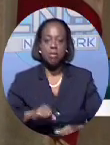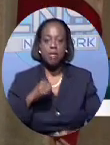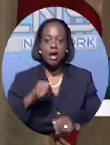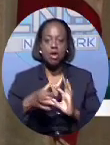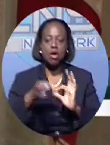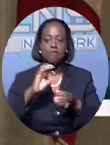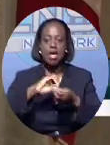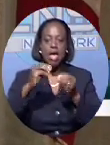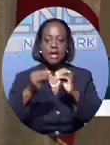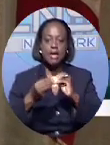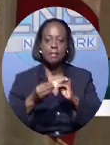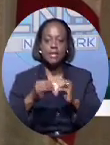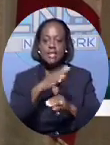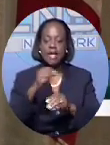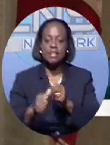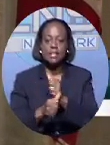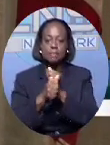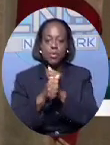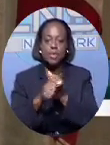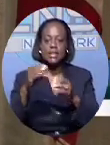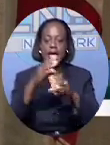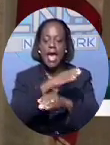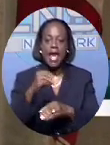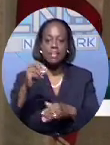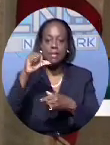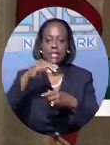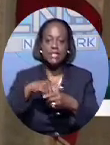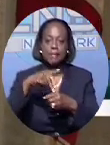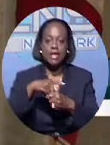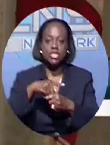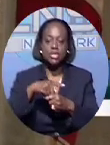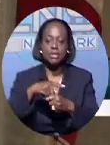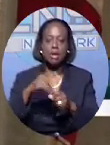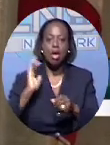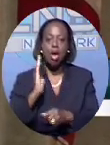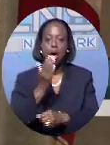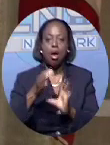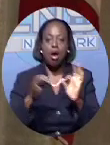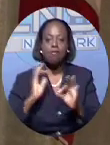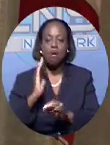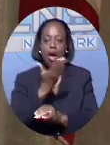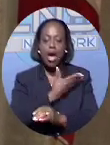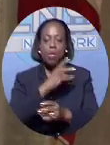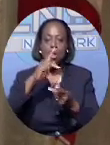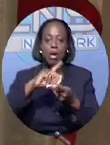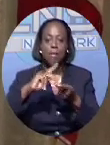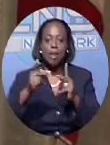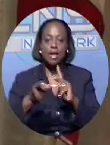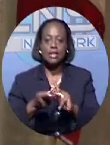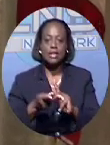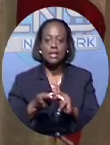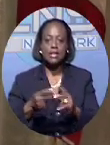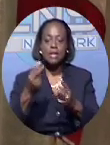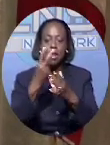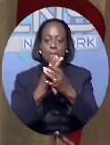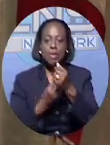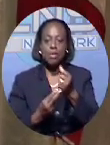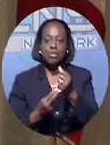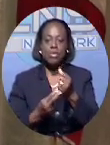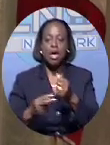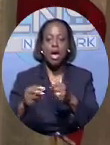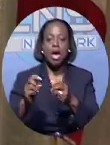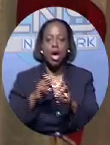the numbers and the support and the participation of our partners, both our tour